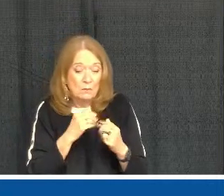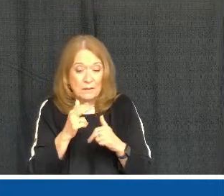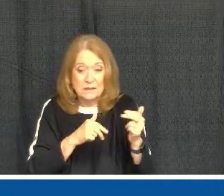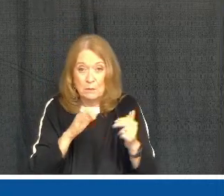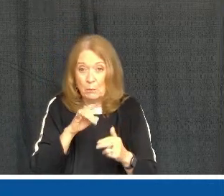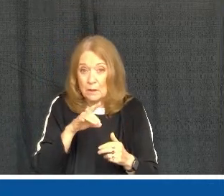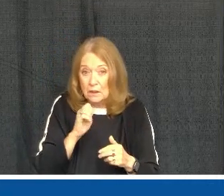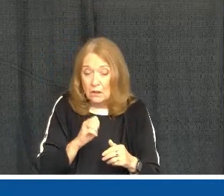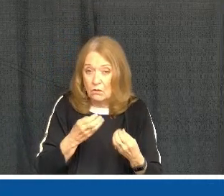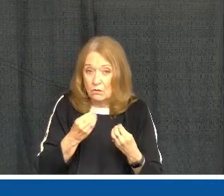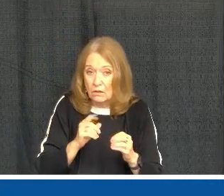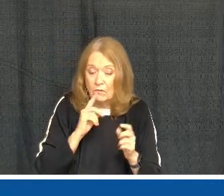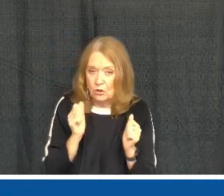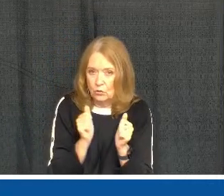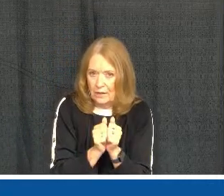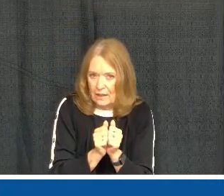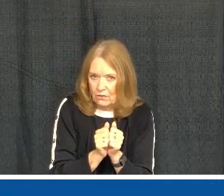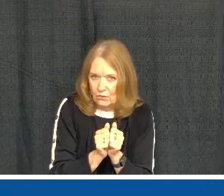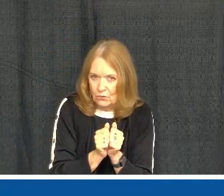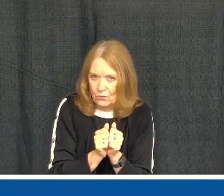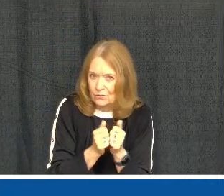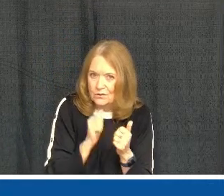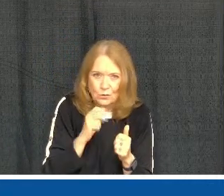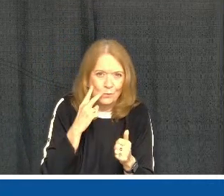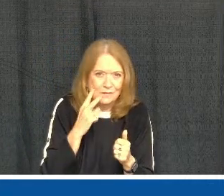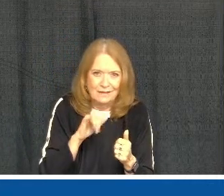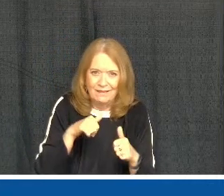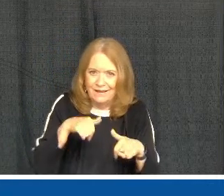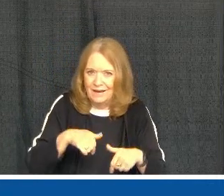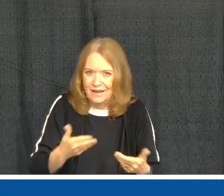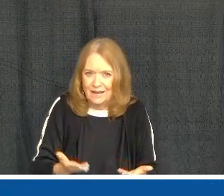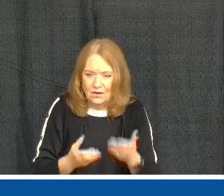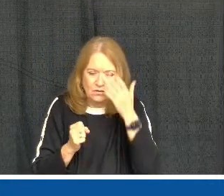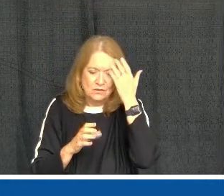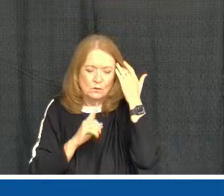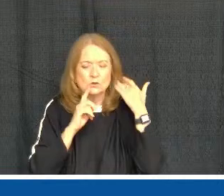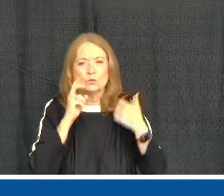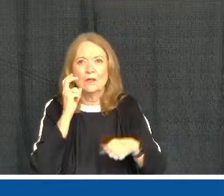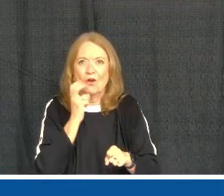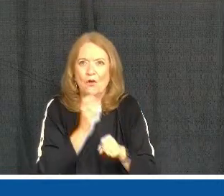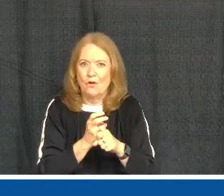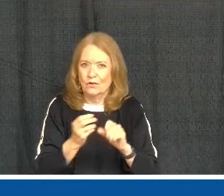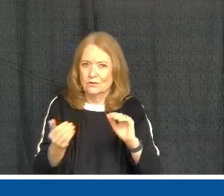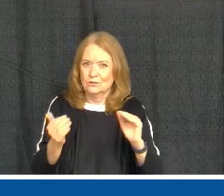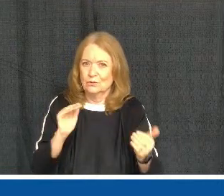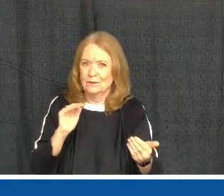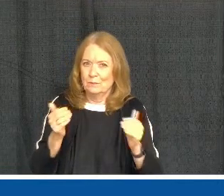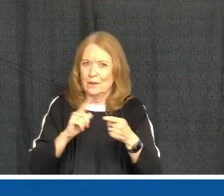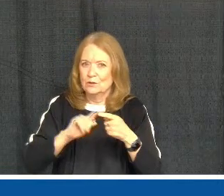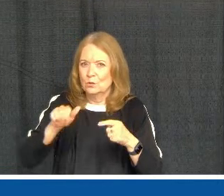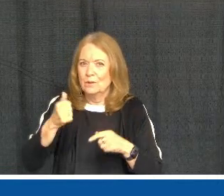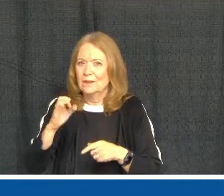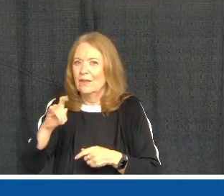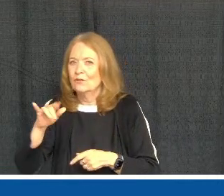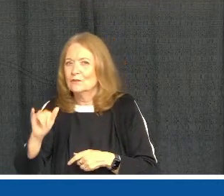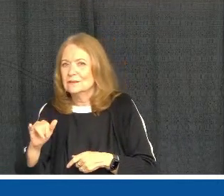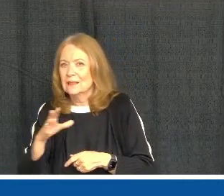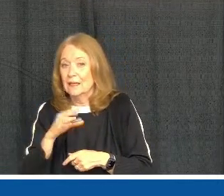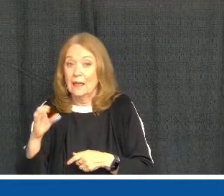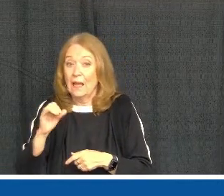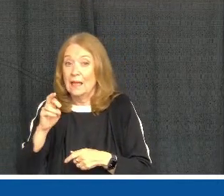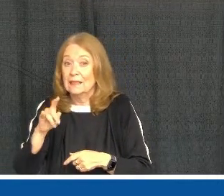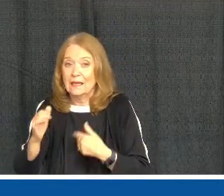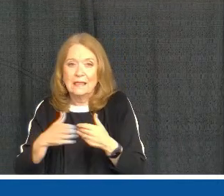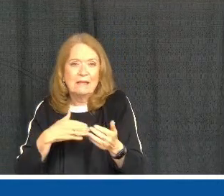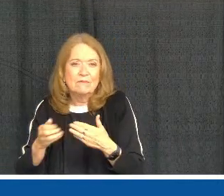offices are together. You don't see that here. So it's really hard to compare to another city and county, even if it is